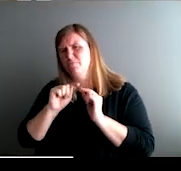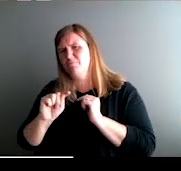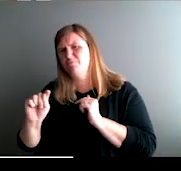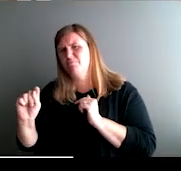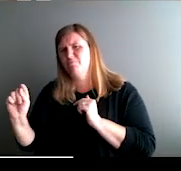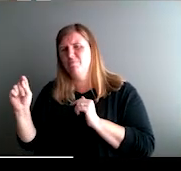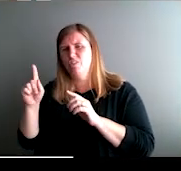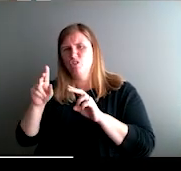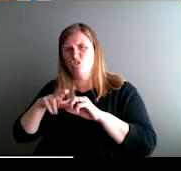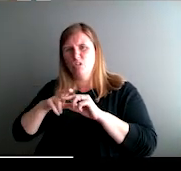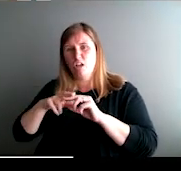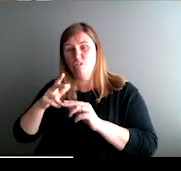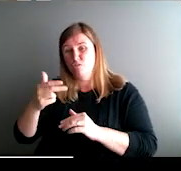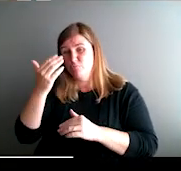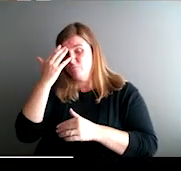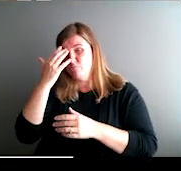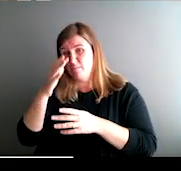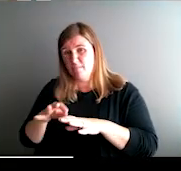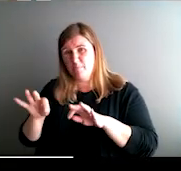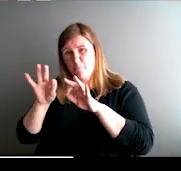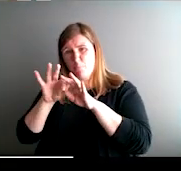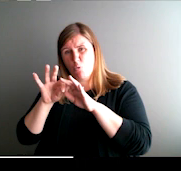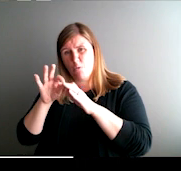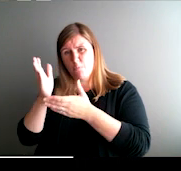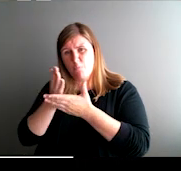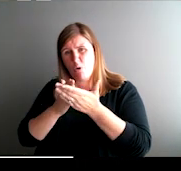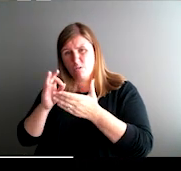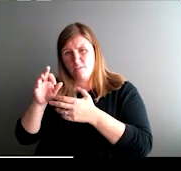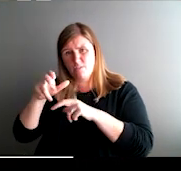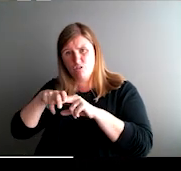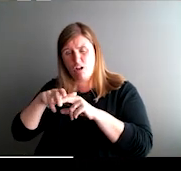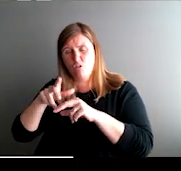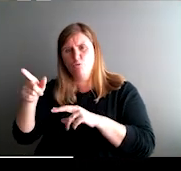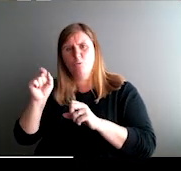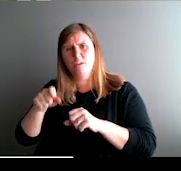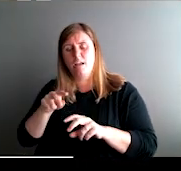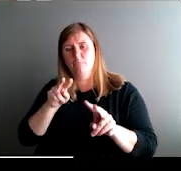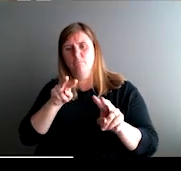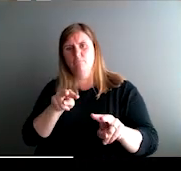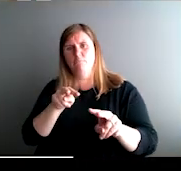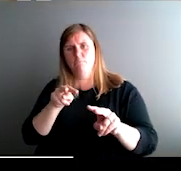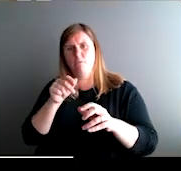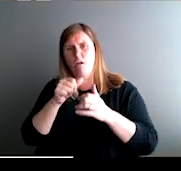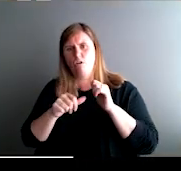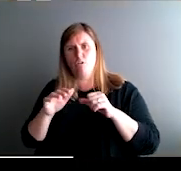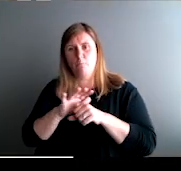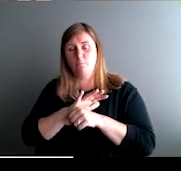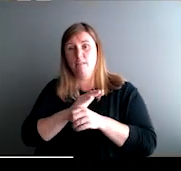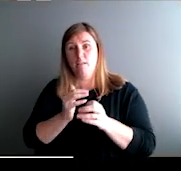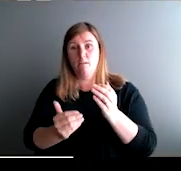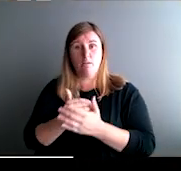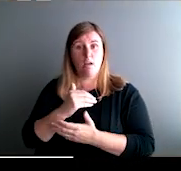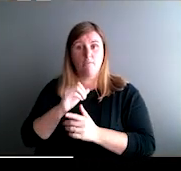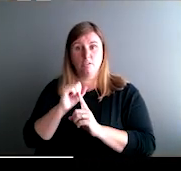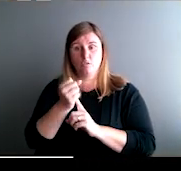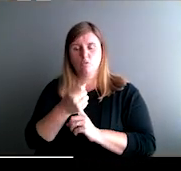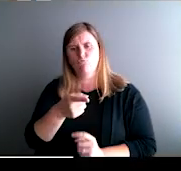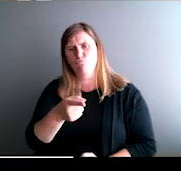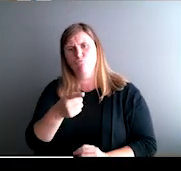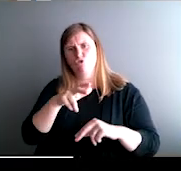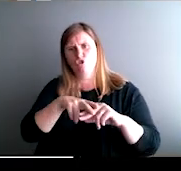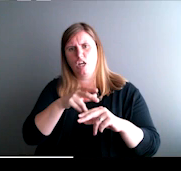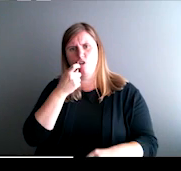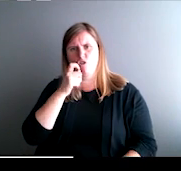learned the key components, the key elements of a chair, so that you can say, under a completely novel circumstance, that's a